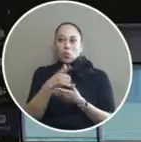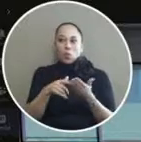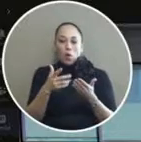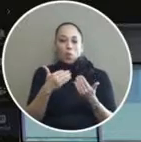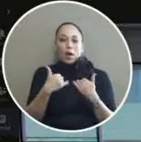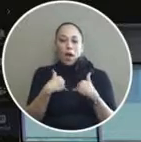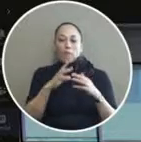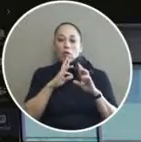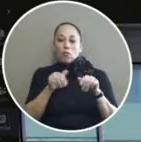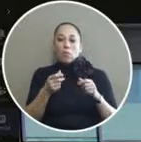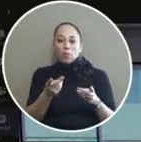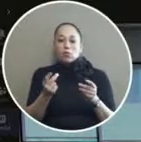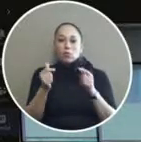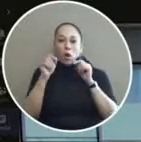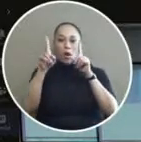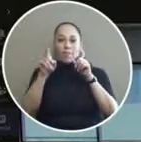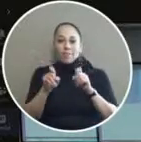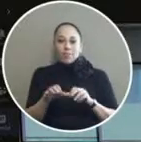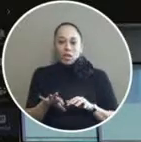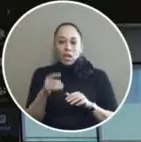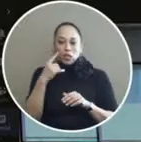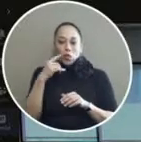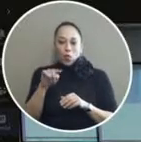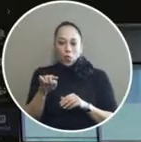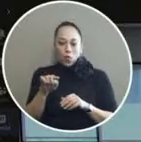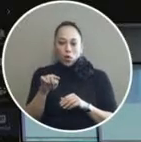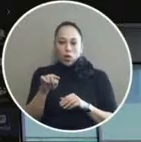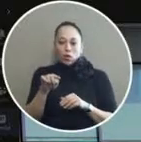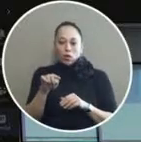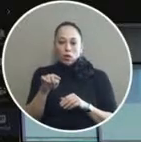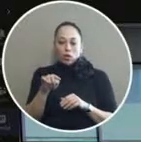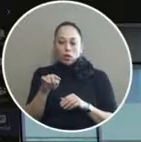Rapid Response Task Force out here and for the